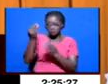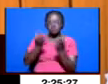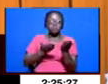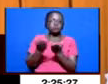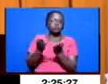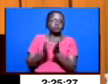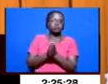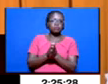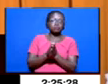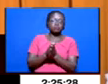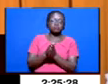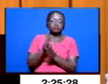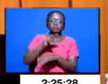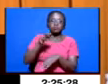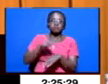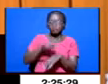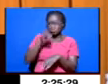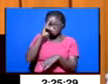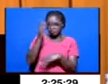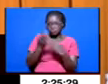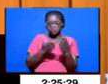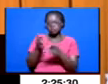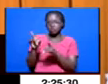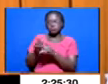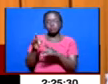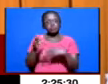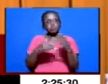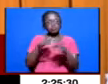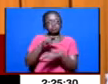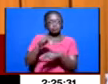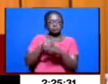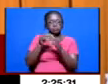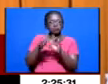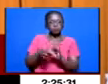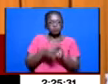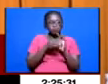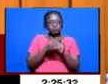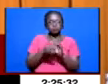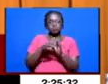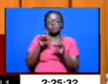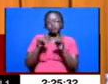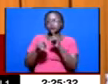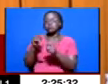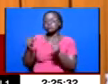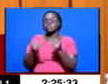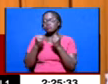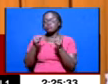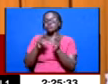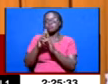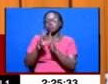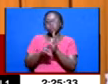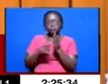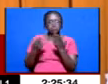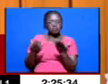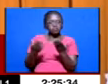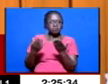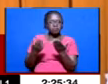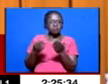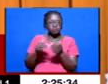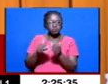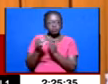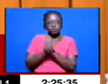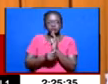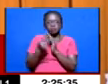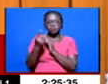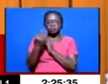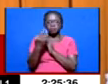Police Service. He is also the symbol of national unity. He plays the various powerful roles pursuant to Article 132,